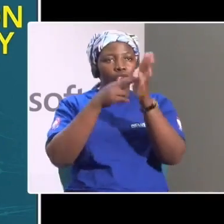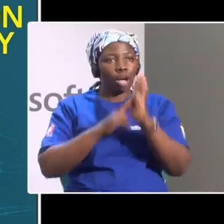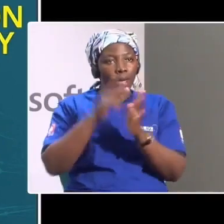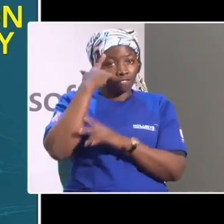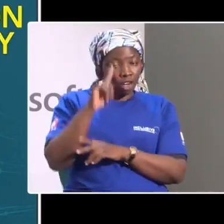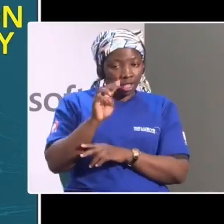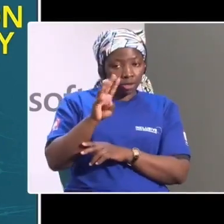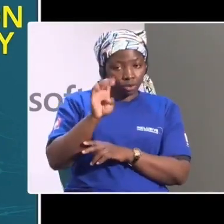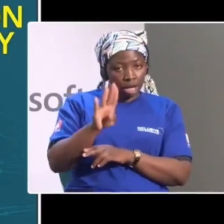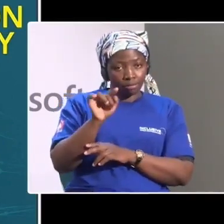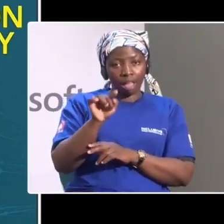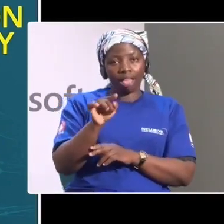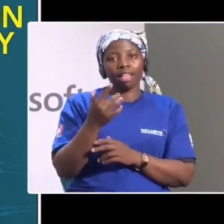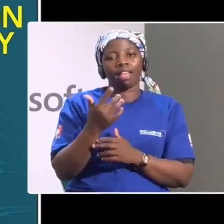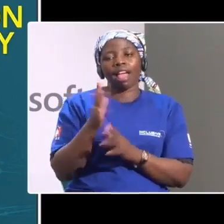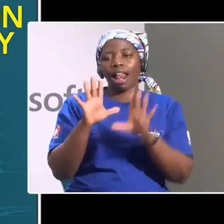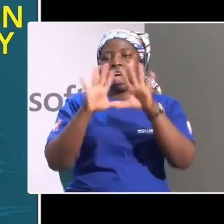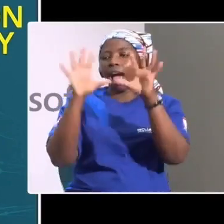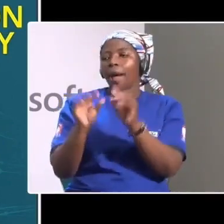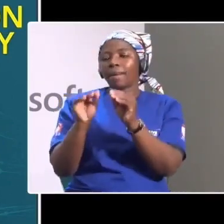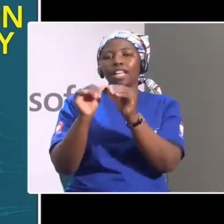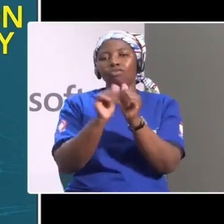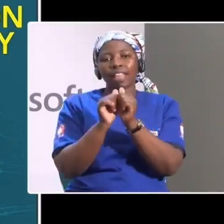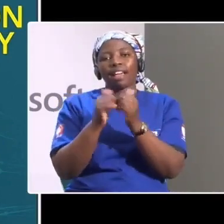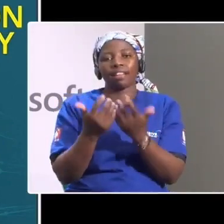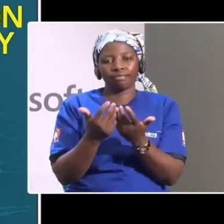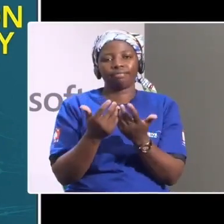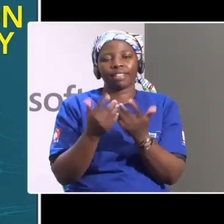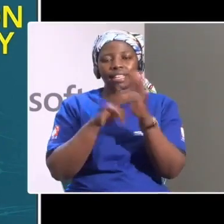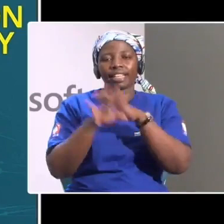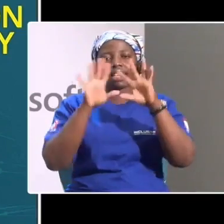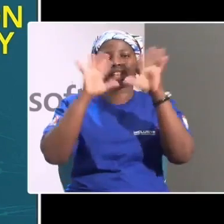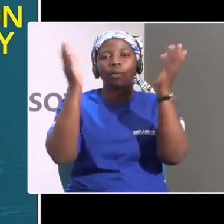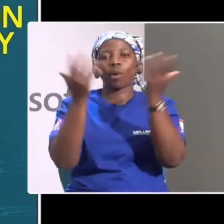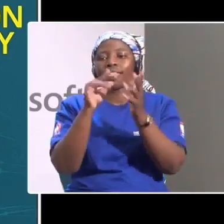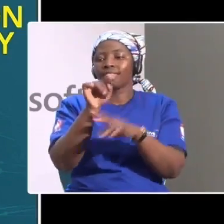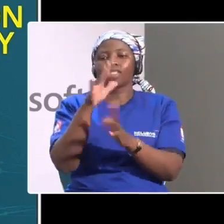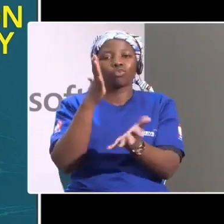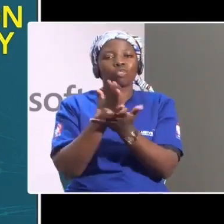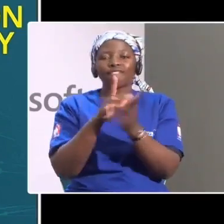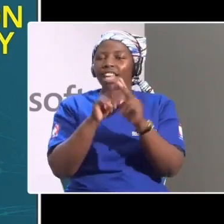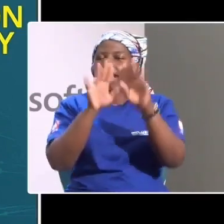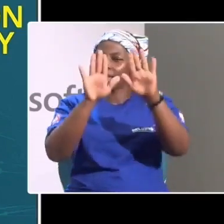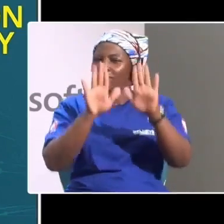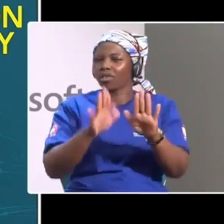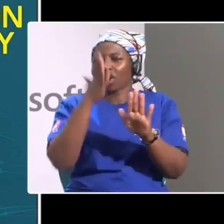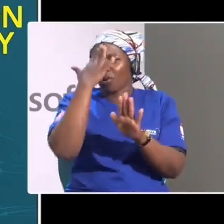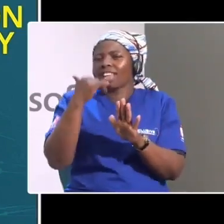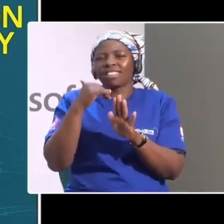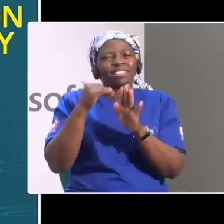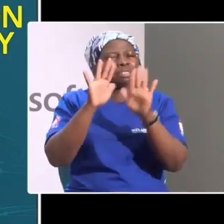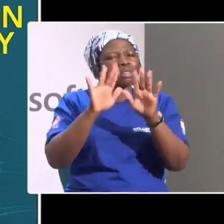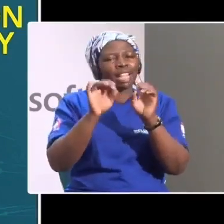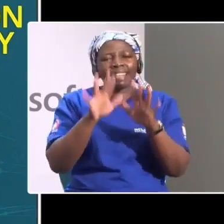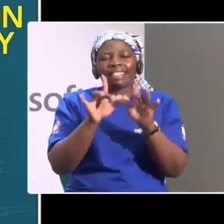web are harmonized worldwide. This is really important because there is no need, as a previous